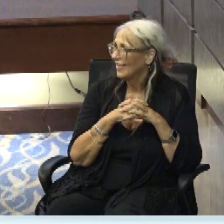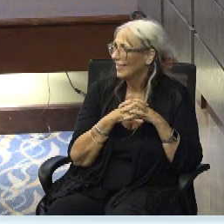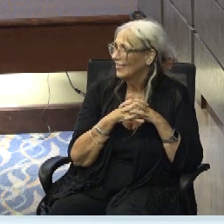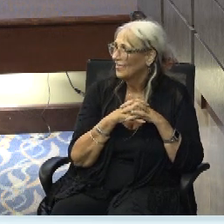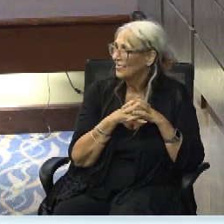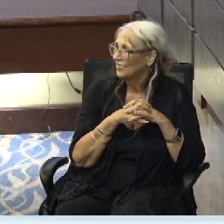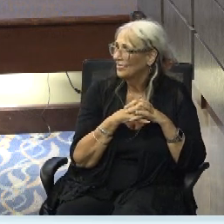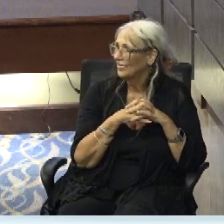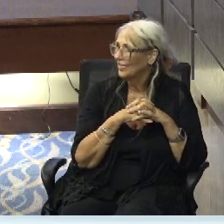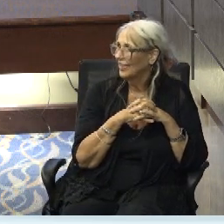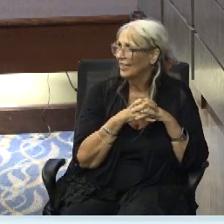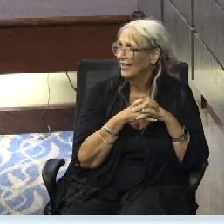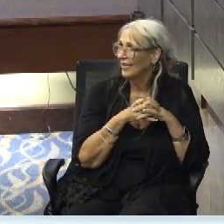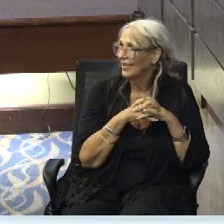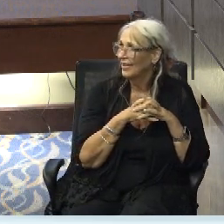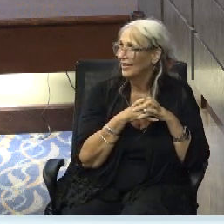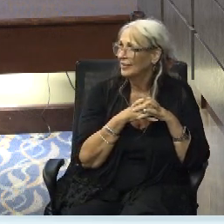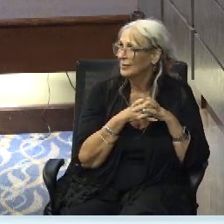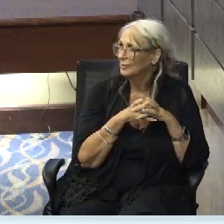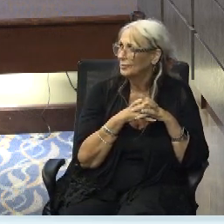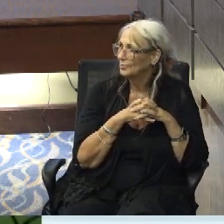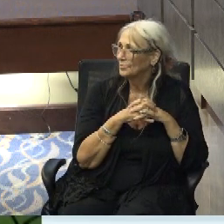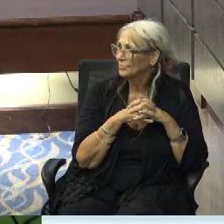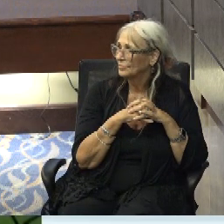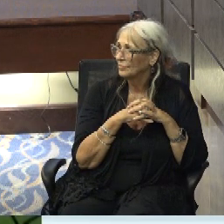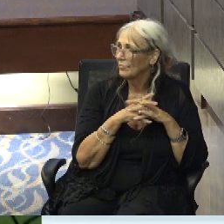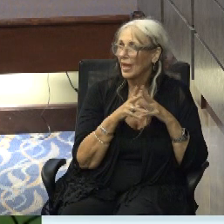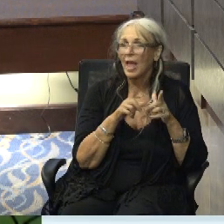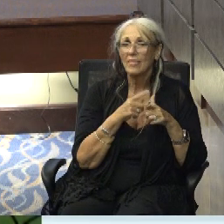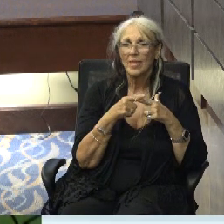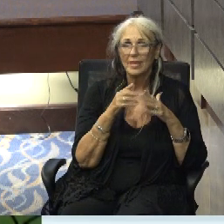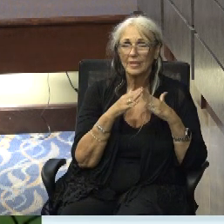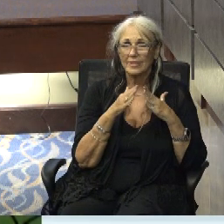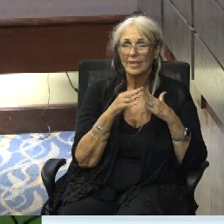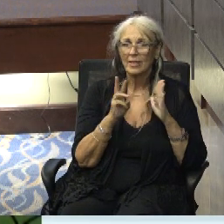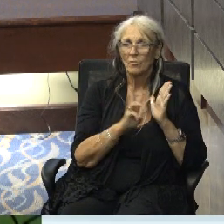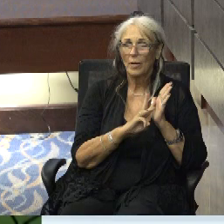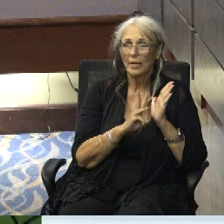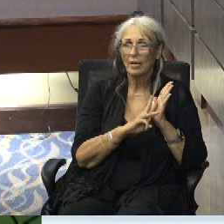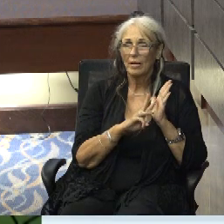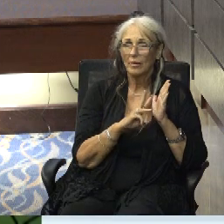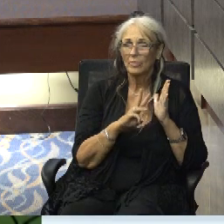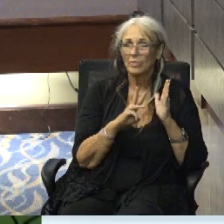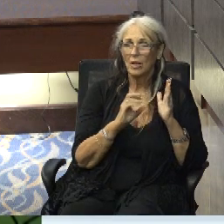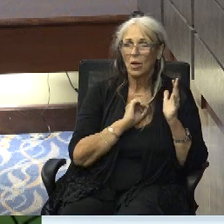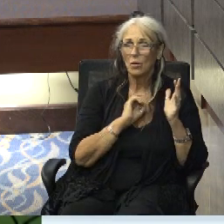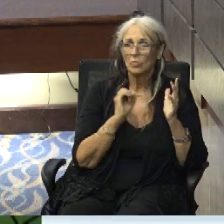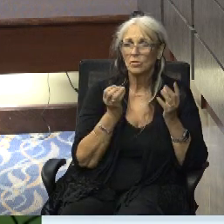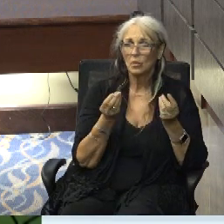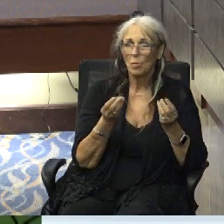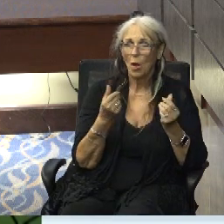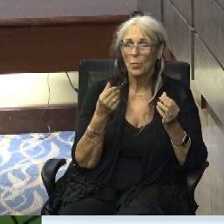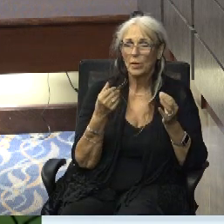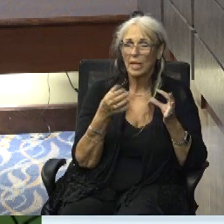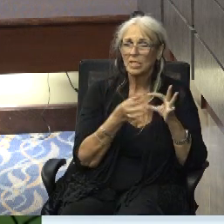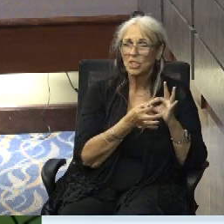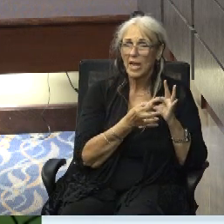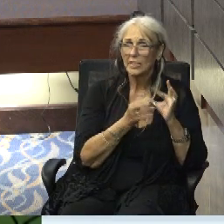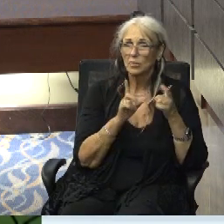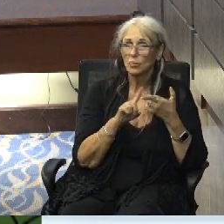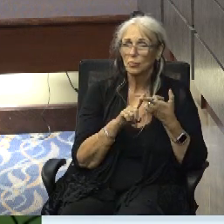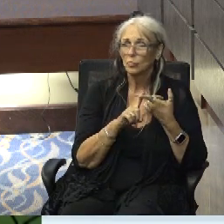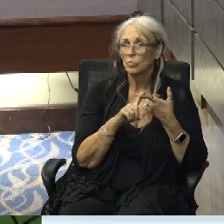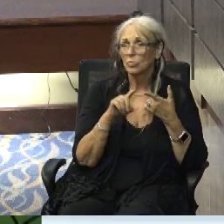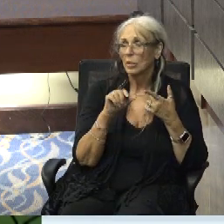That might disqualify me. And then the City of Waco owns a property adjacent to the